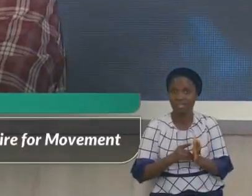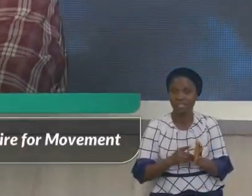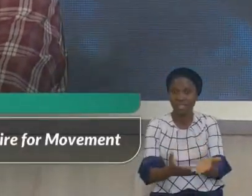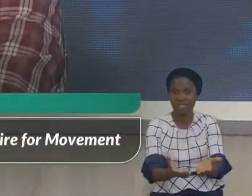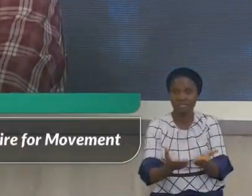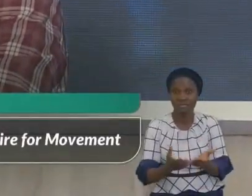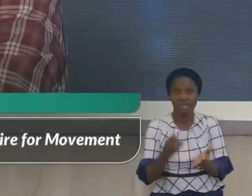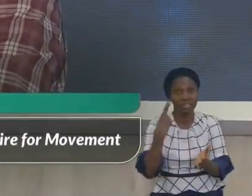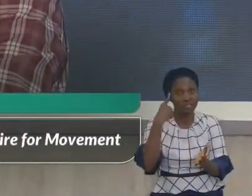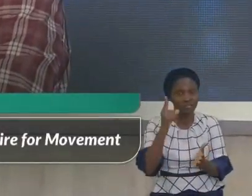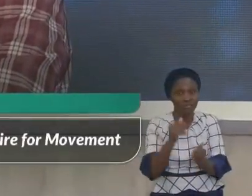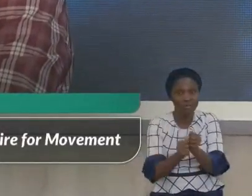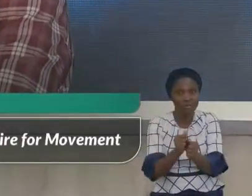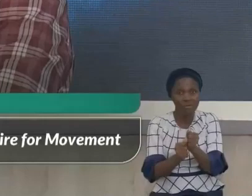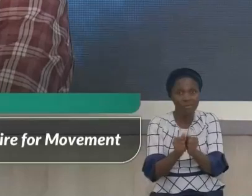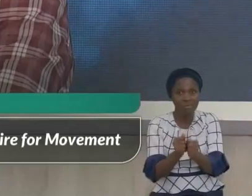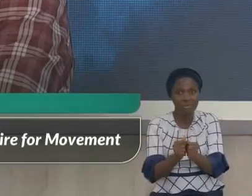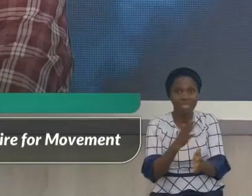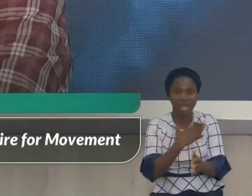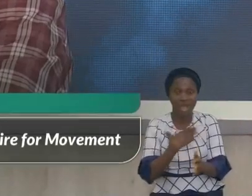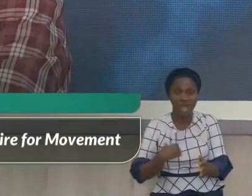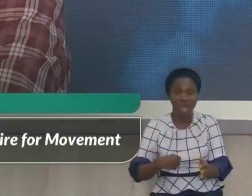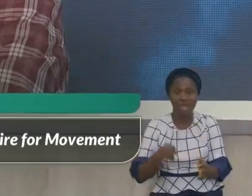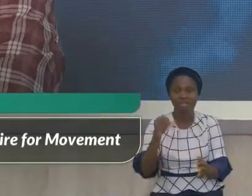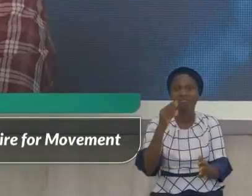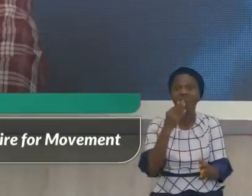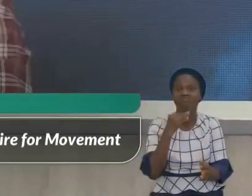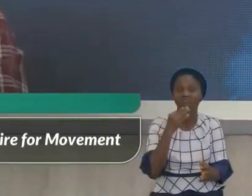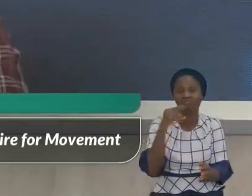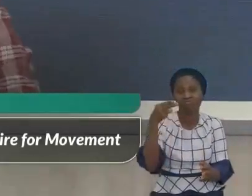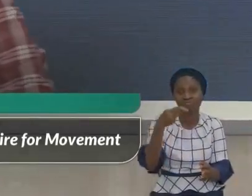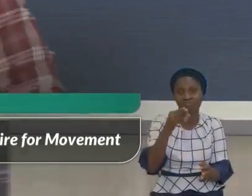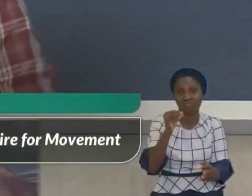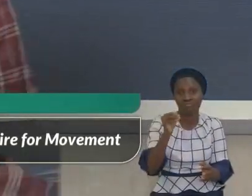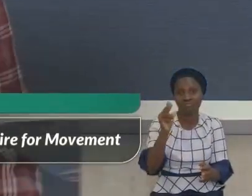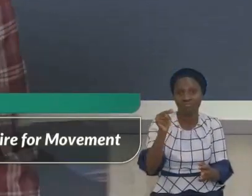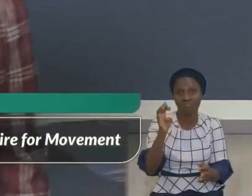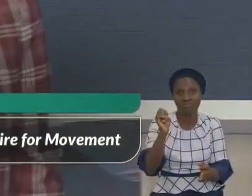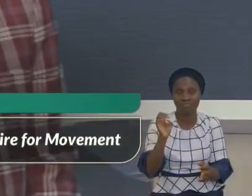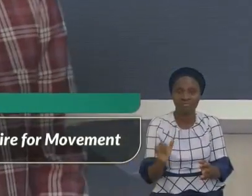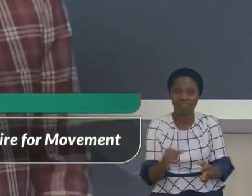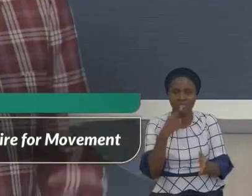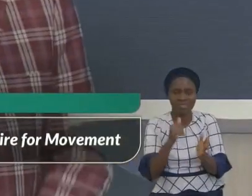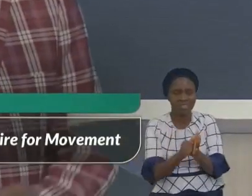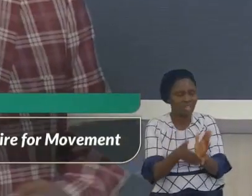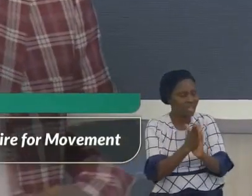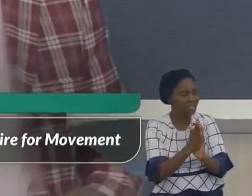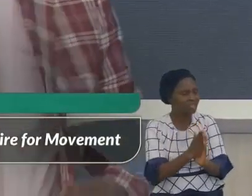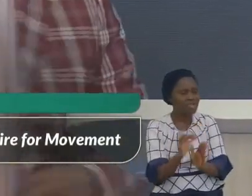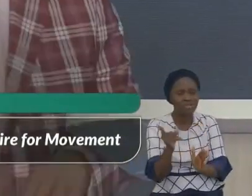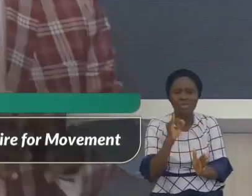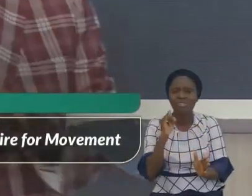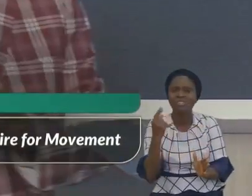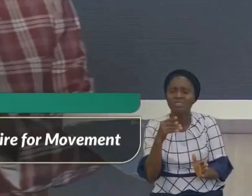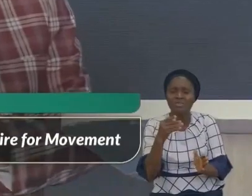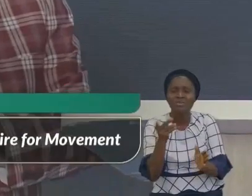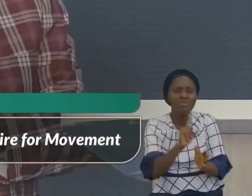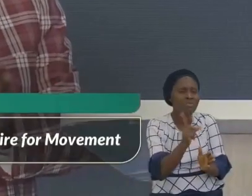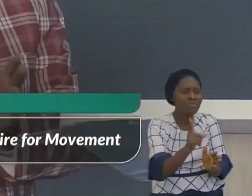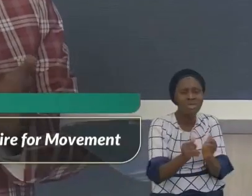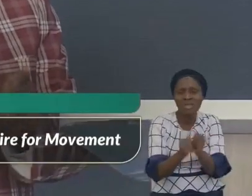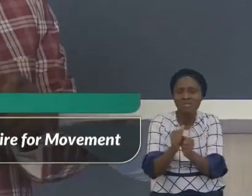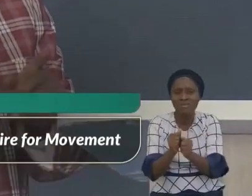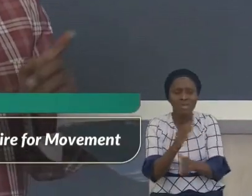They said, where is the milk and honey? Well, the milk and honey is available. But they